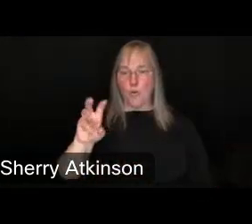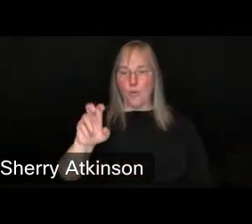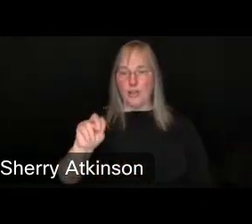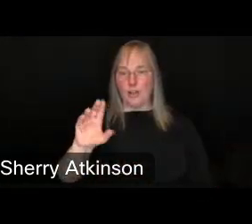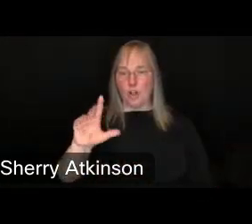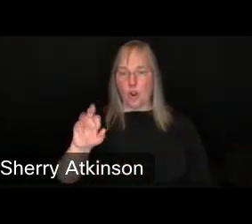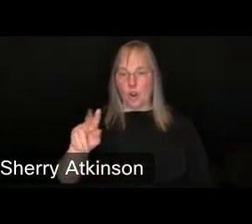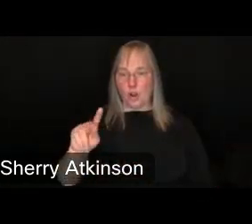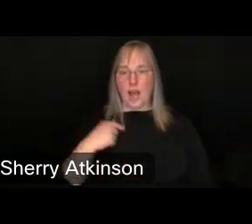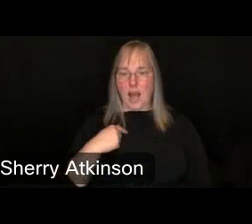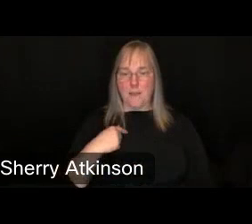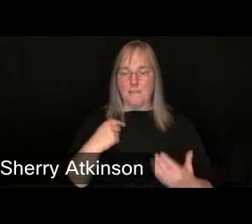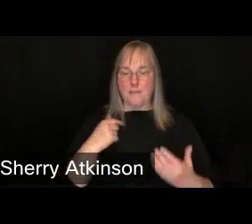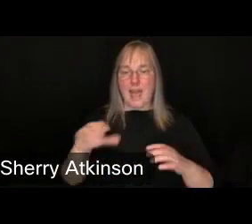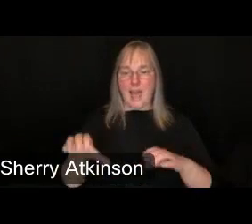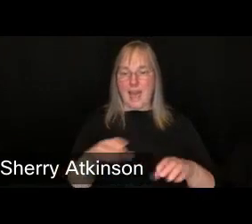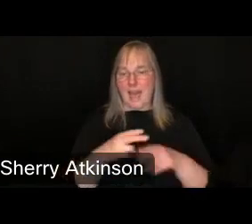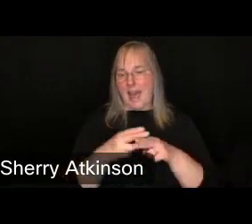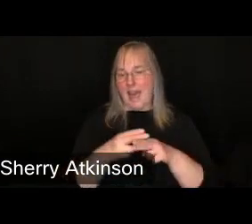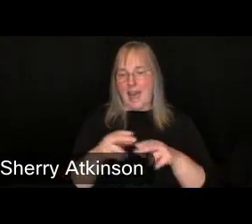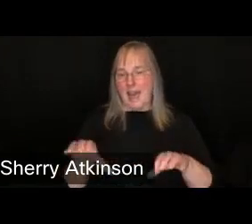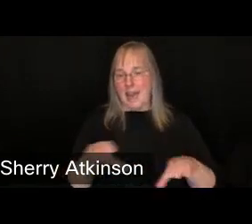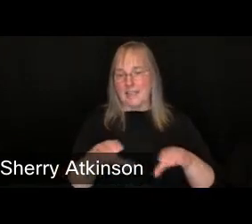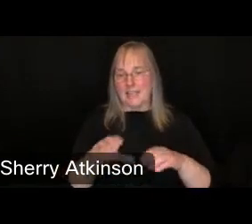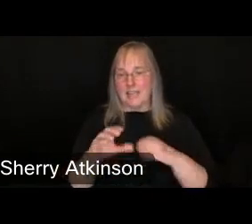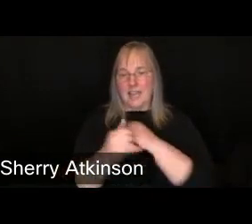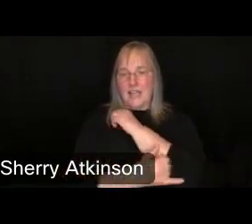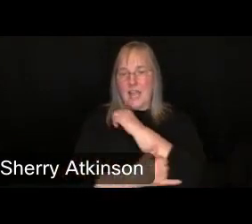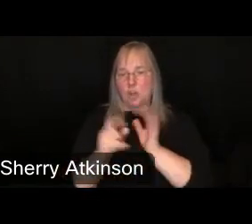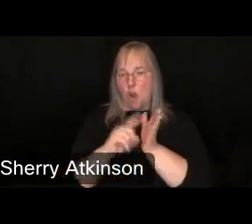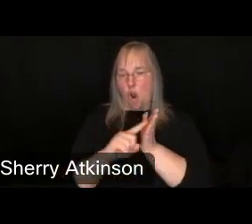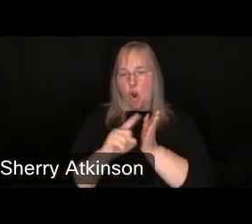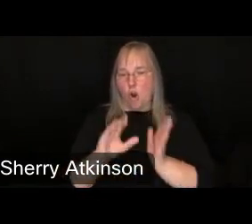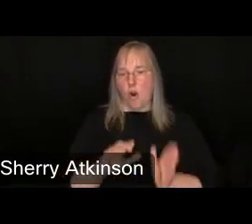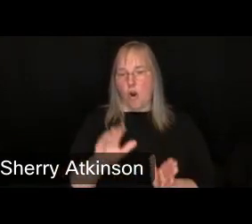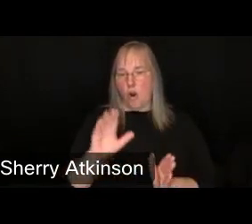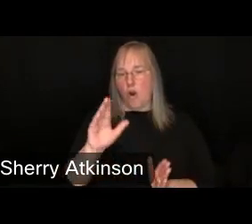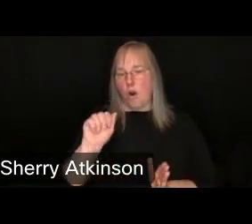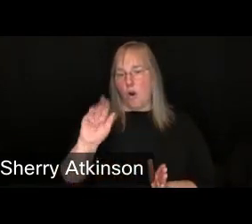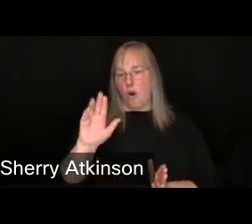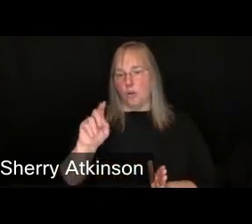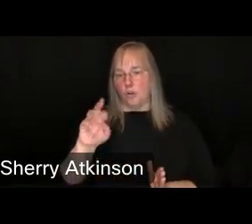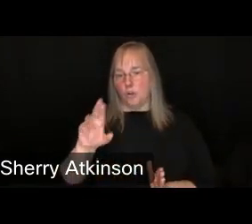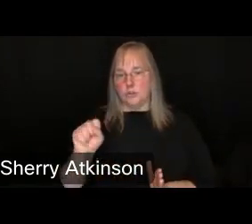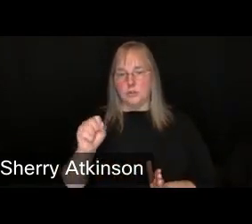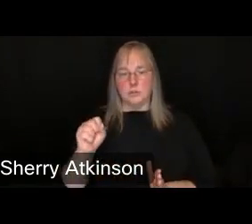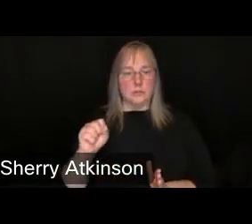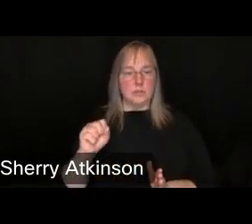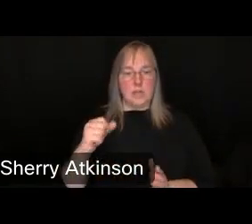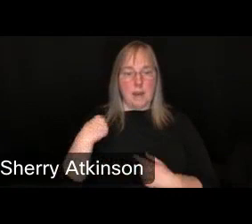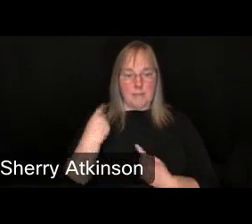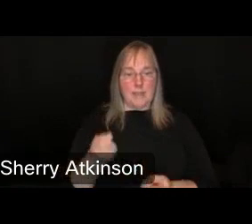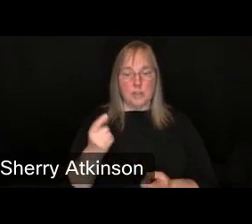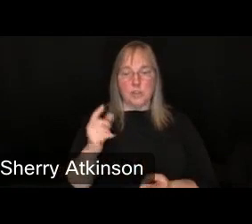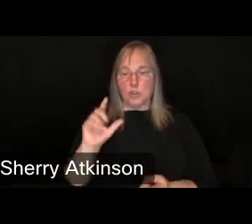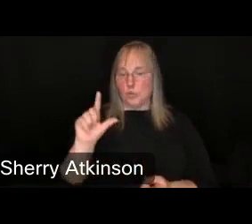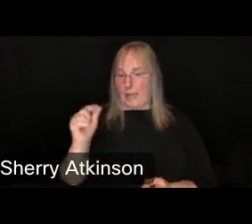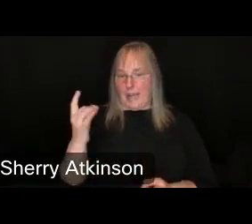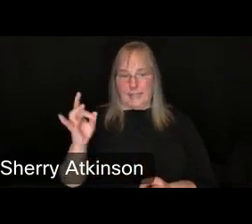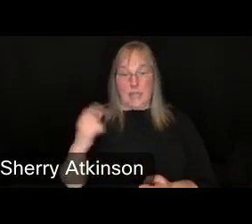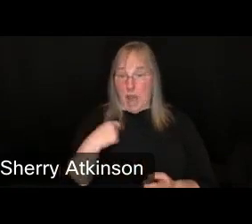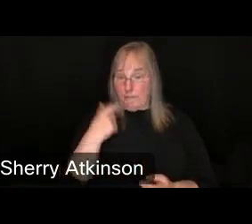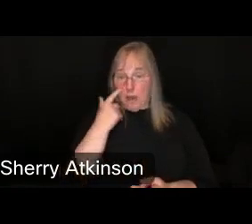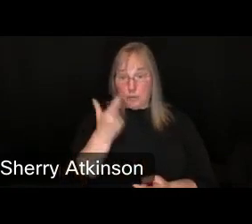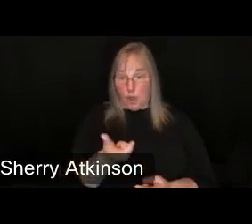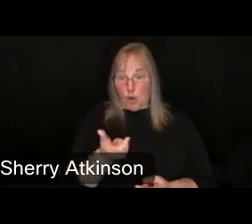county auditor. I've been with the county auditor's office since 2018. I've observed these meetings for the past, I think, 6 years. So